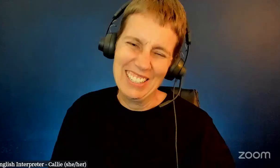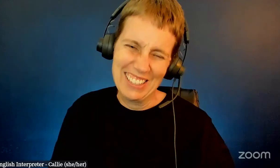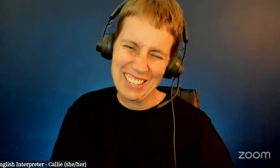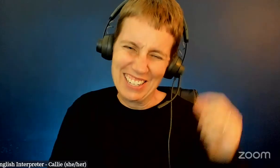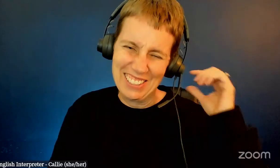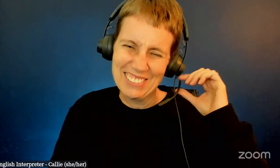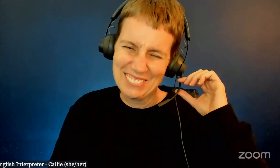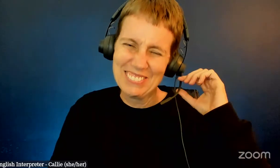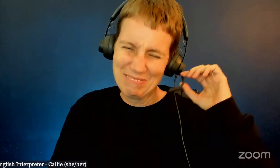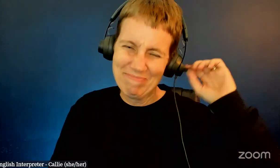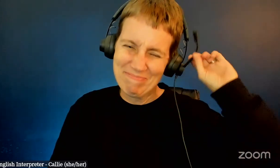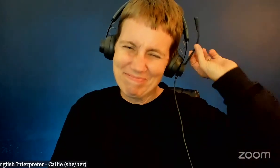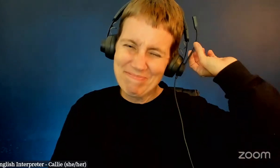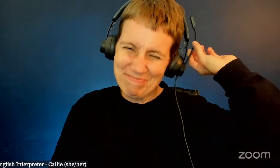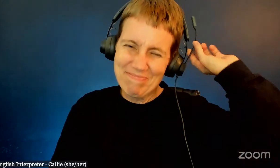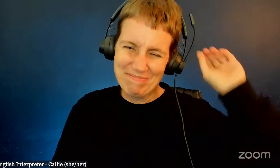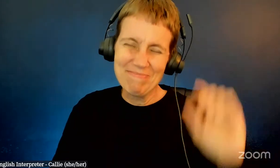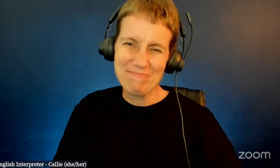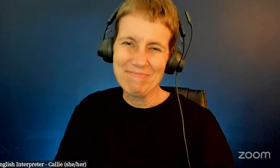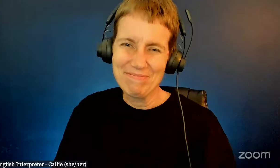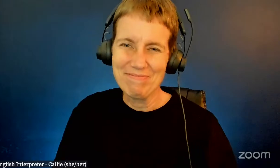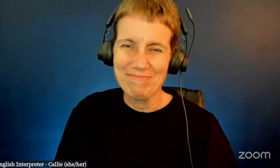Right. Thank you.